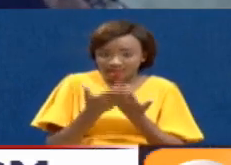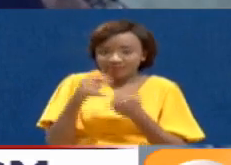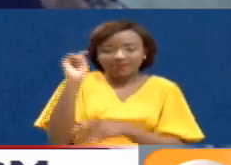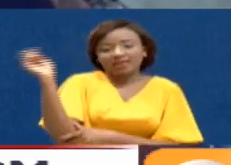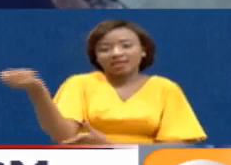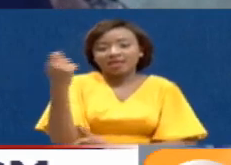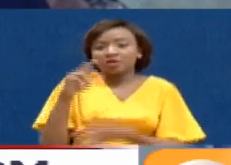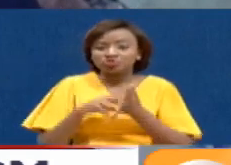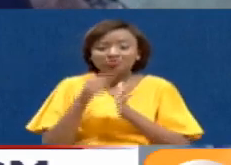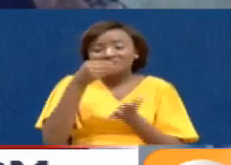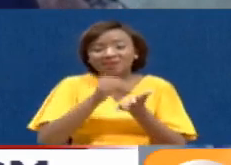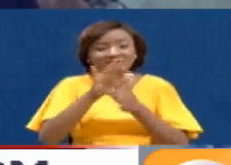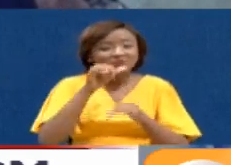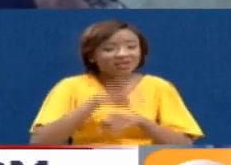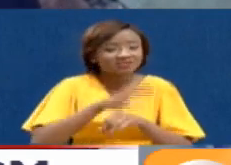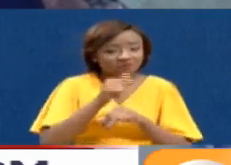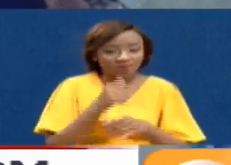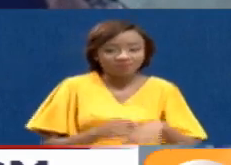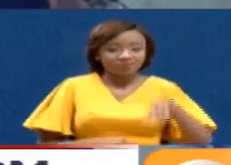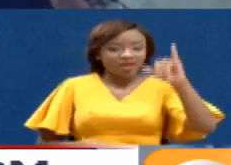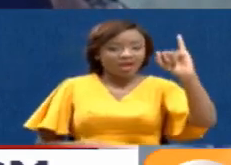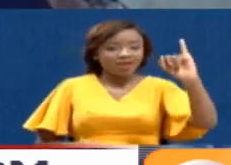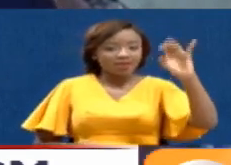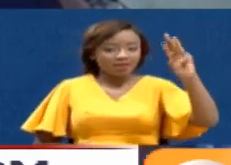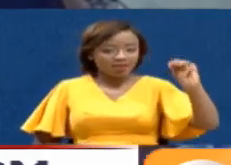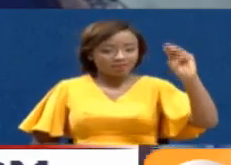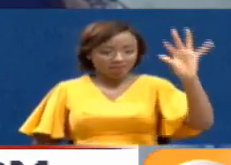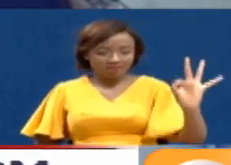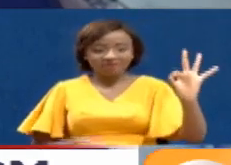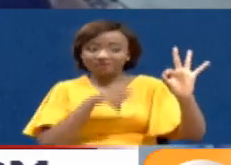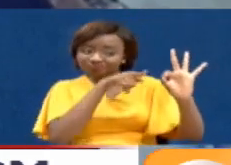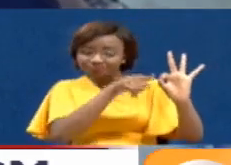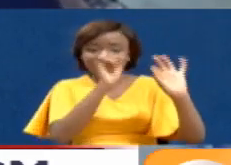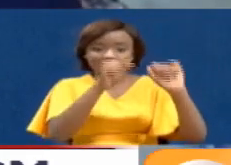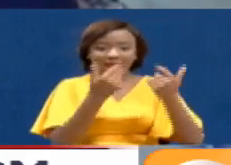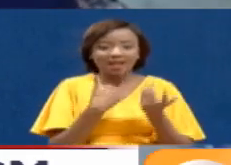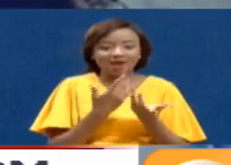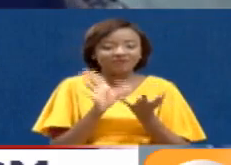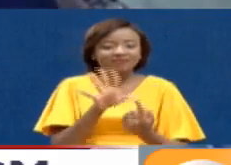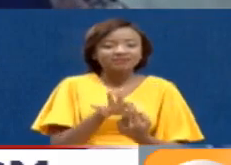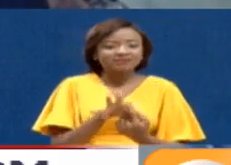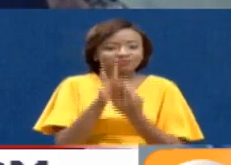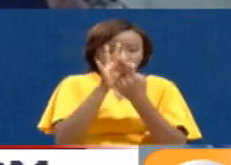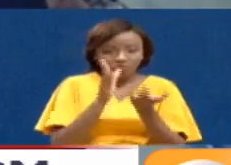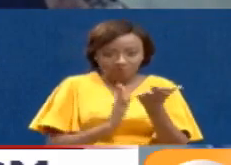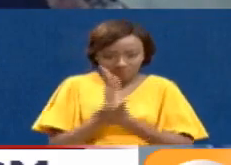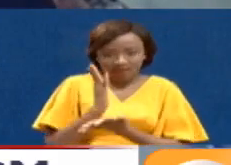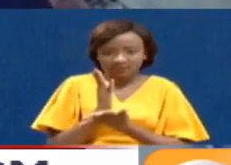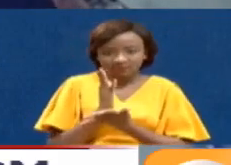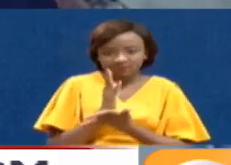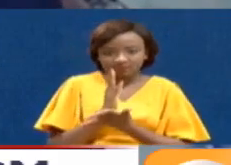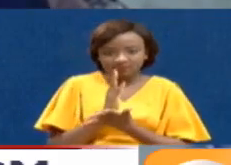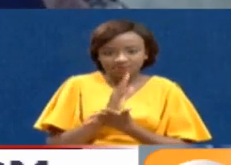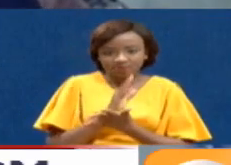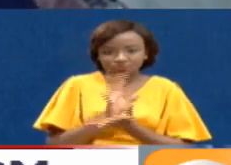the IMF can have enhanced resourcing of special drawing rights to the tune